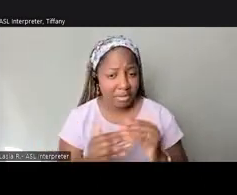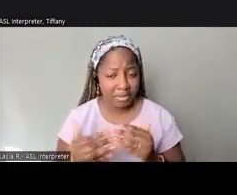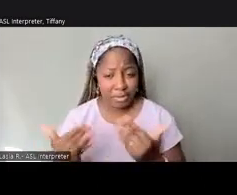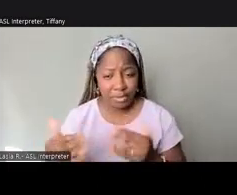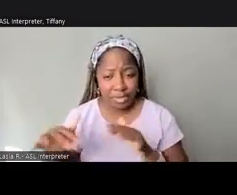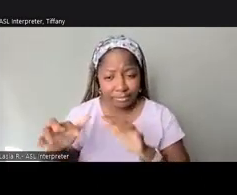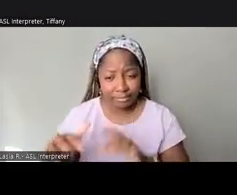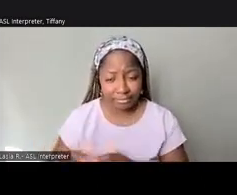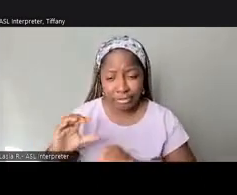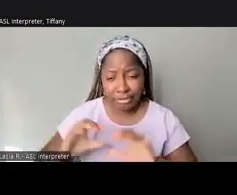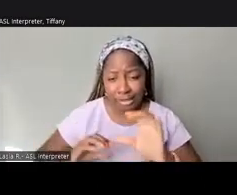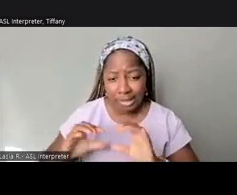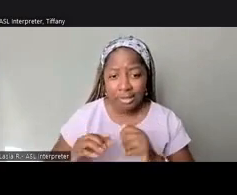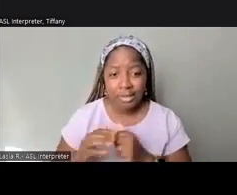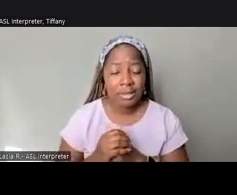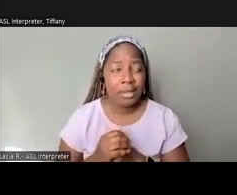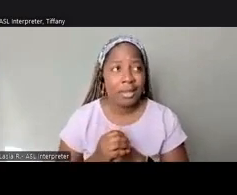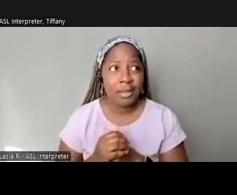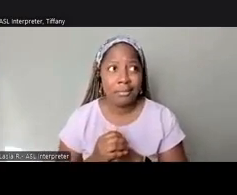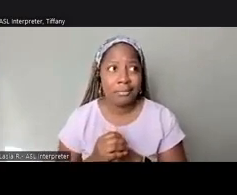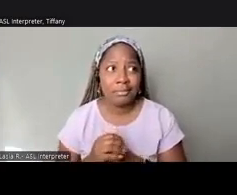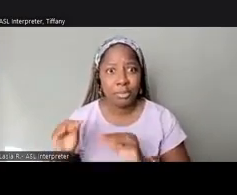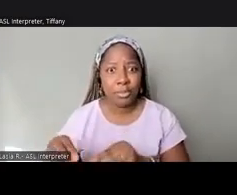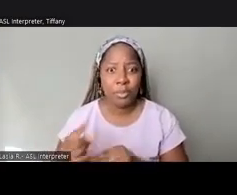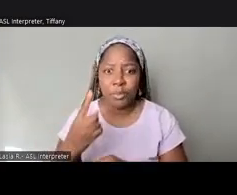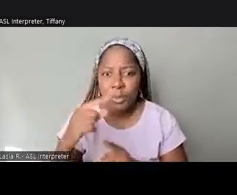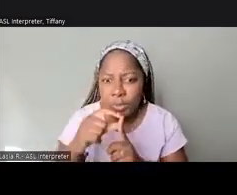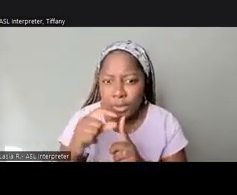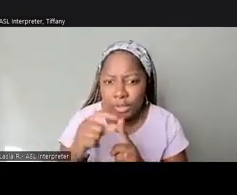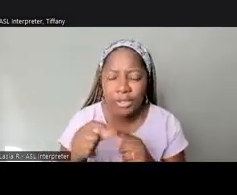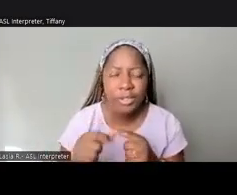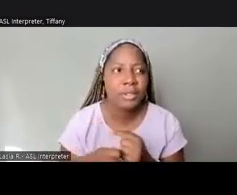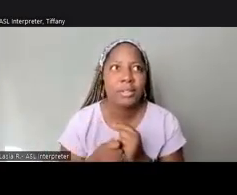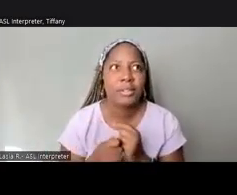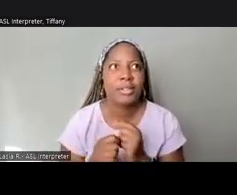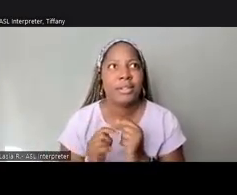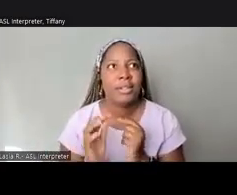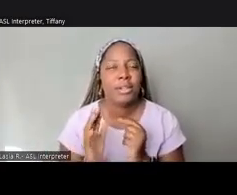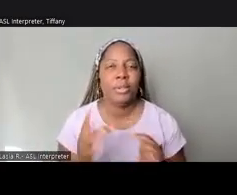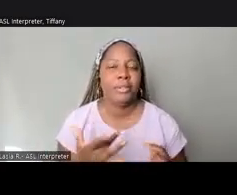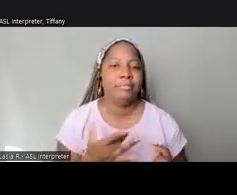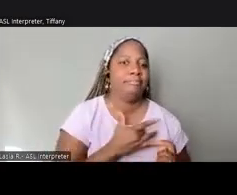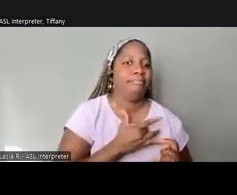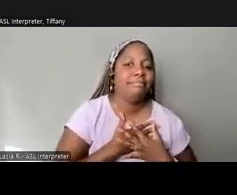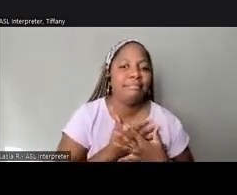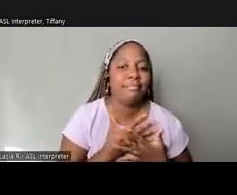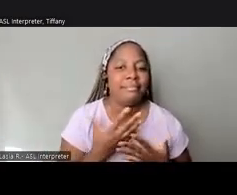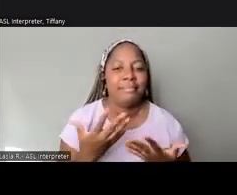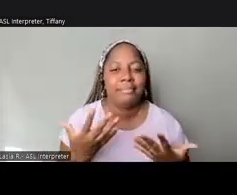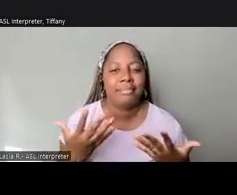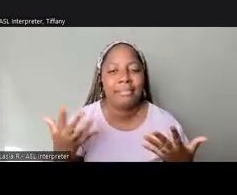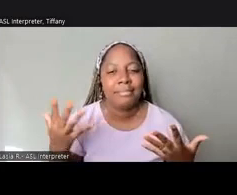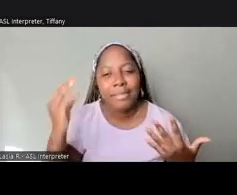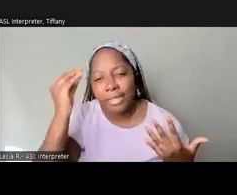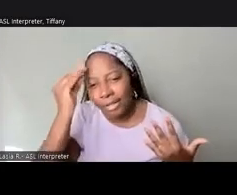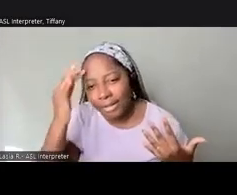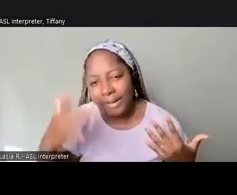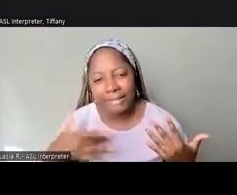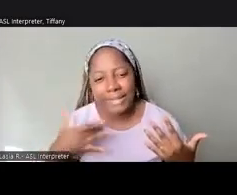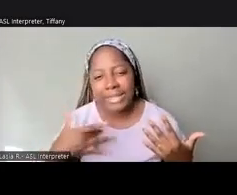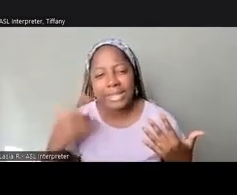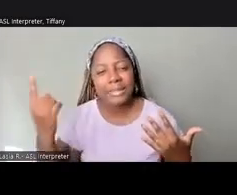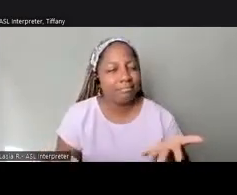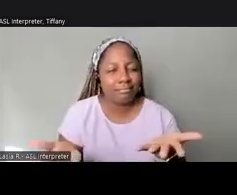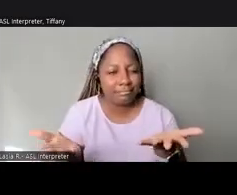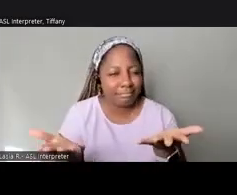word, a takeaway or a feeling, 1 or 2 words or, thoughts or feelings, a takeaway that you might have after your conversations, just kind of